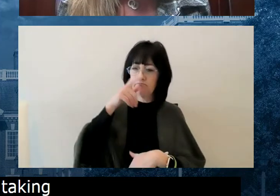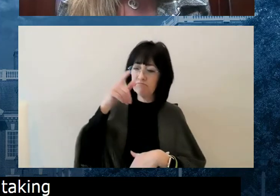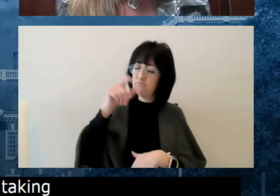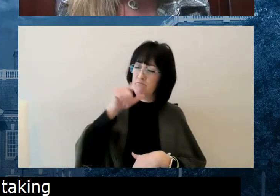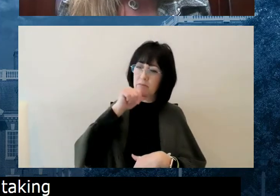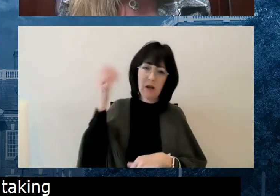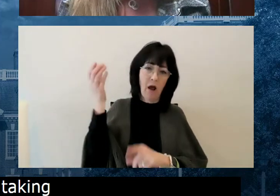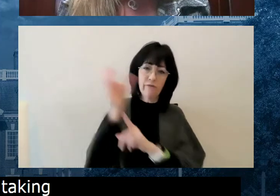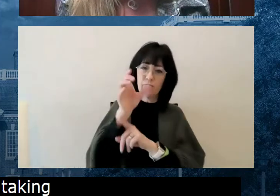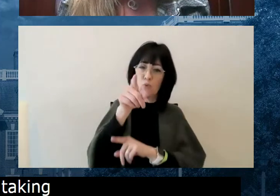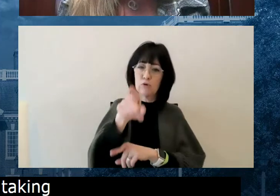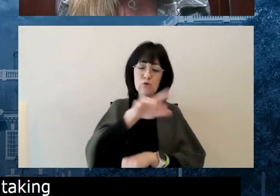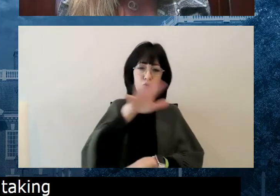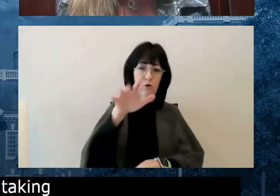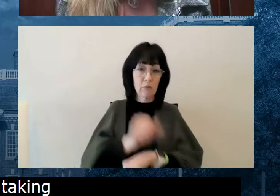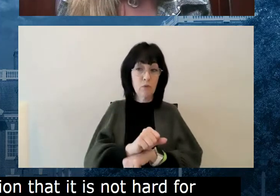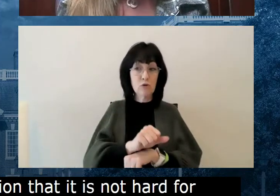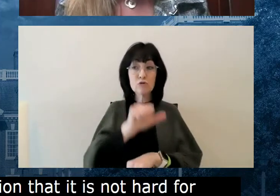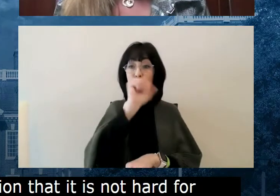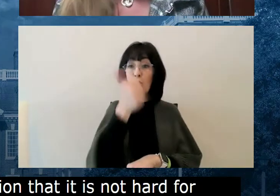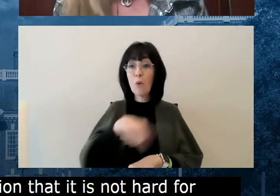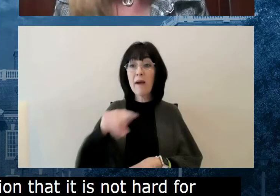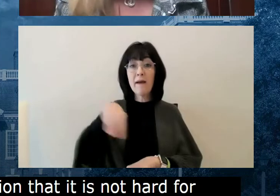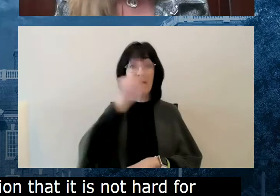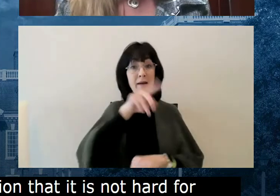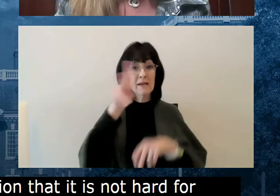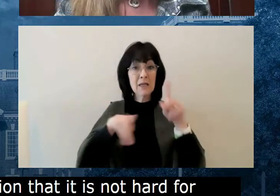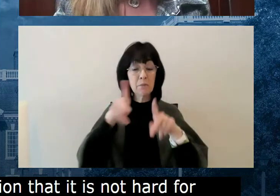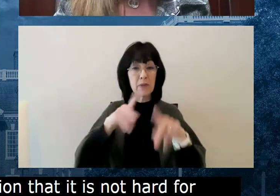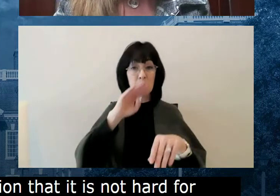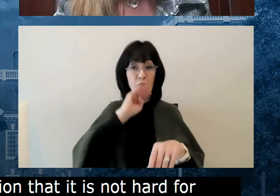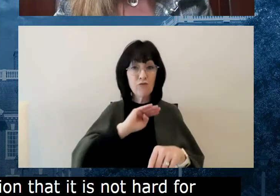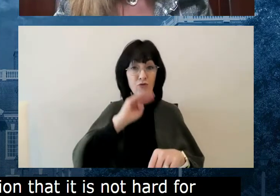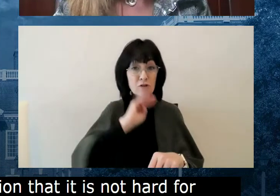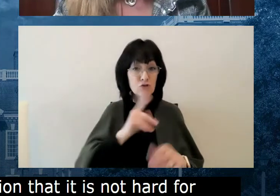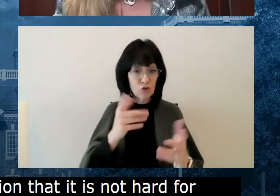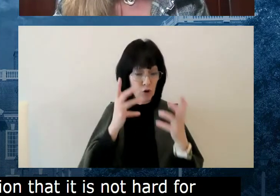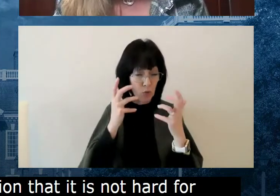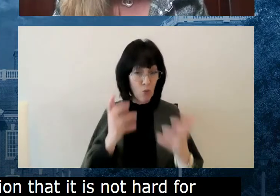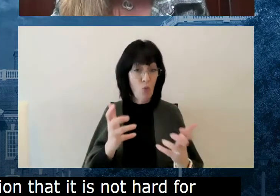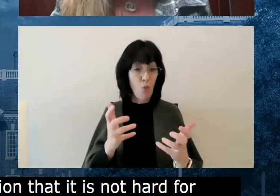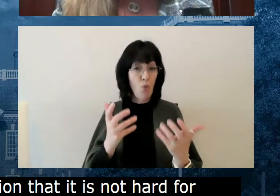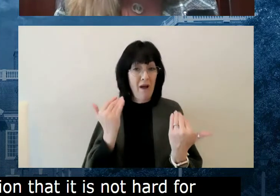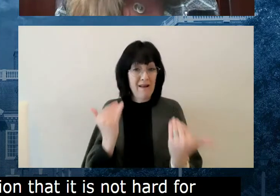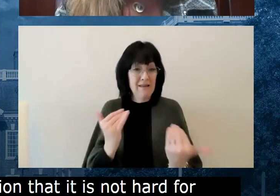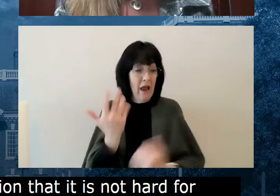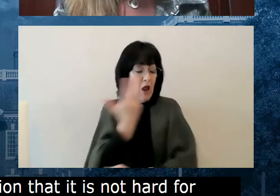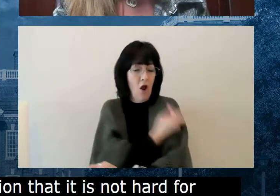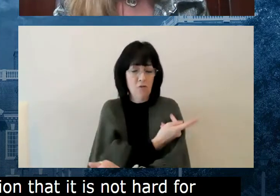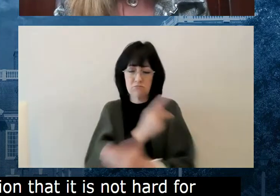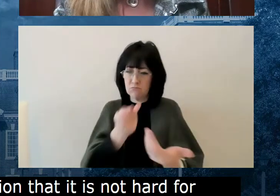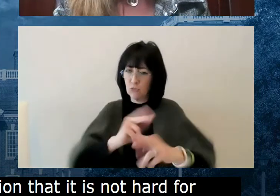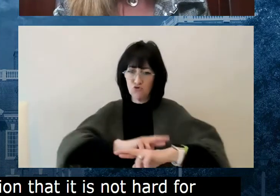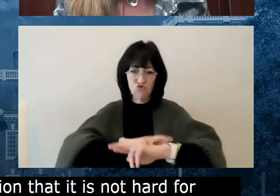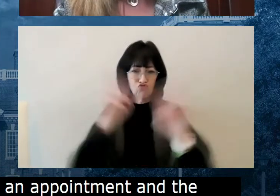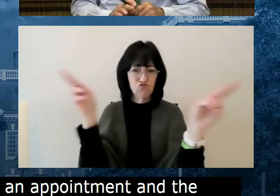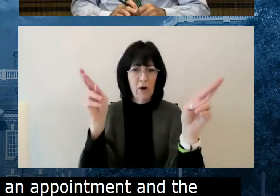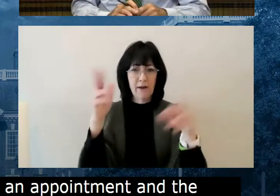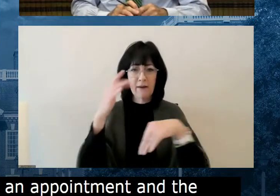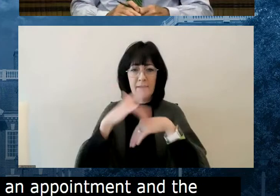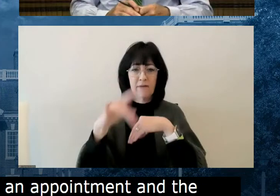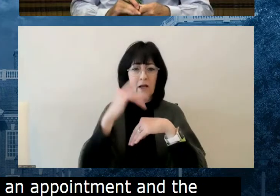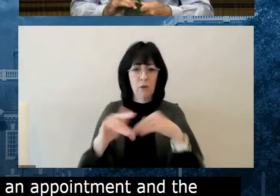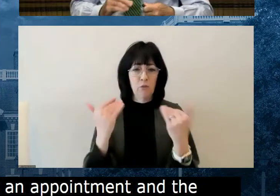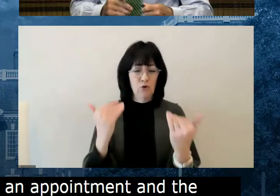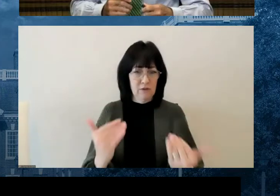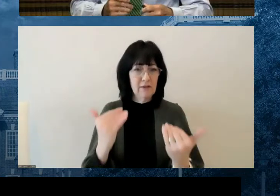or hasn't tried to get an appointment, the time is now. And with that, I'm going to hand it back to you, Governor.